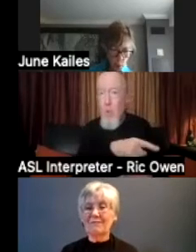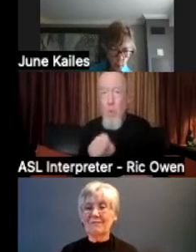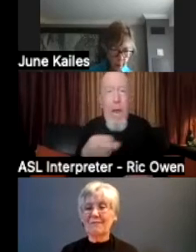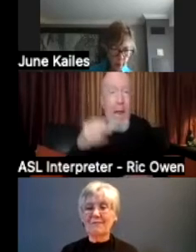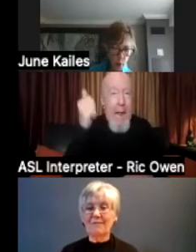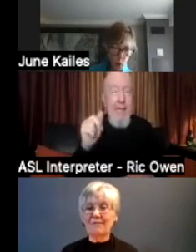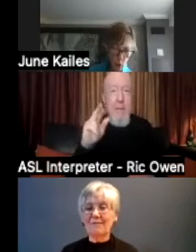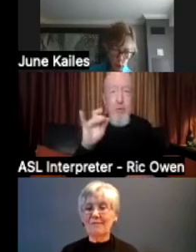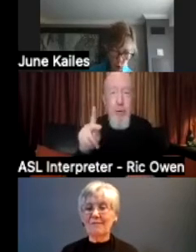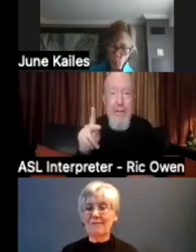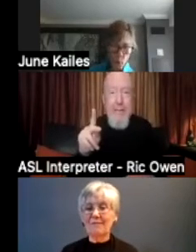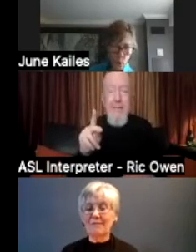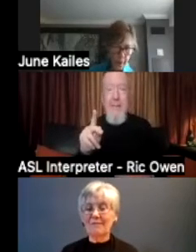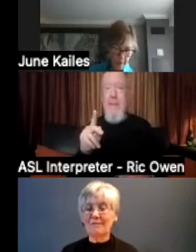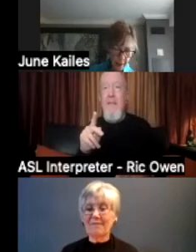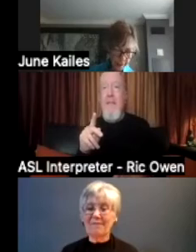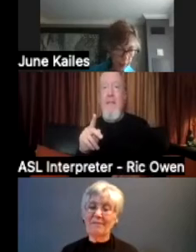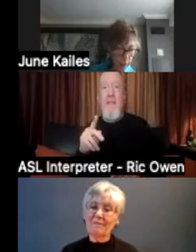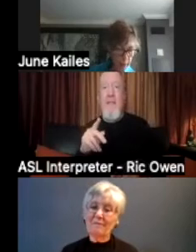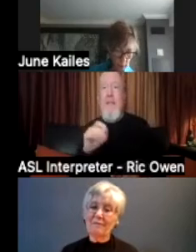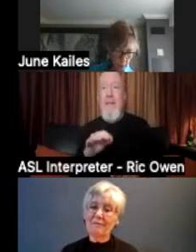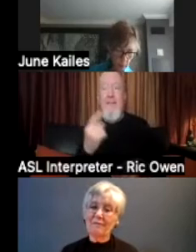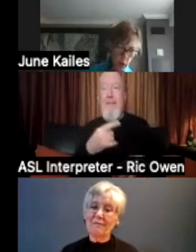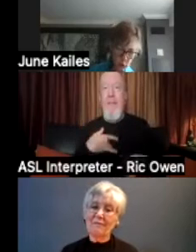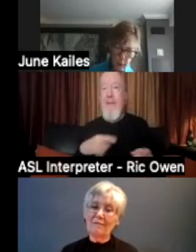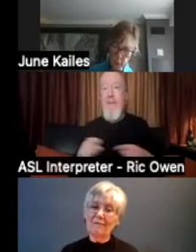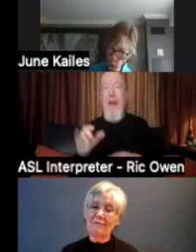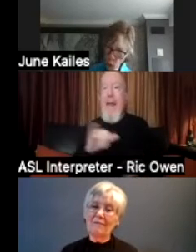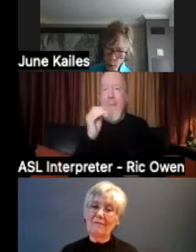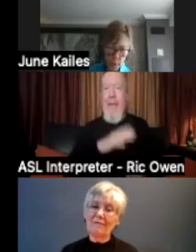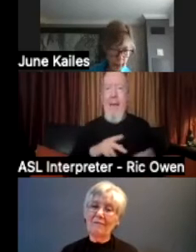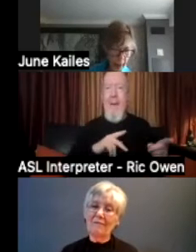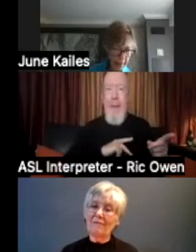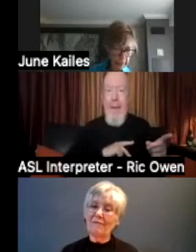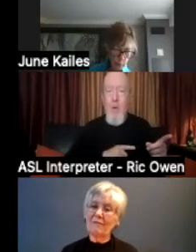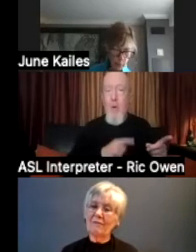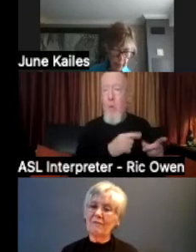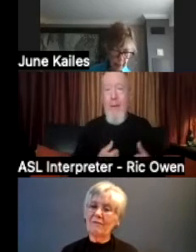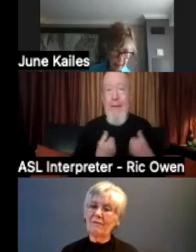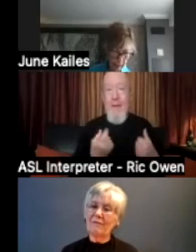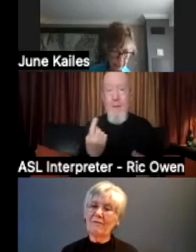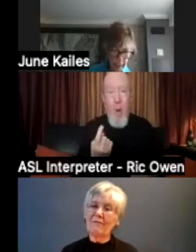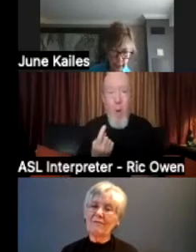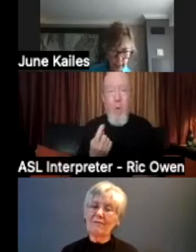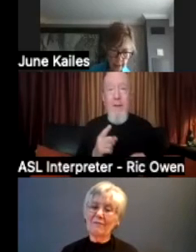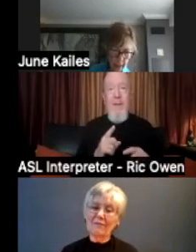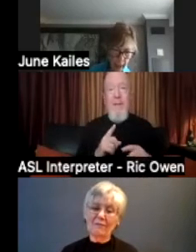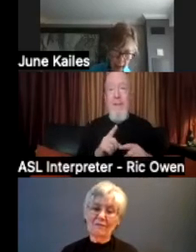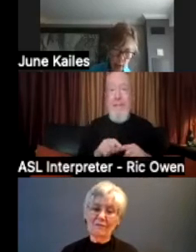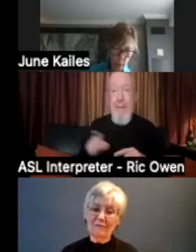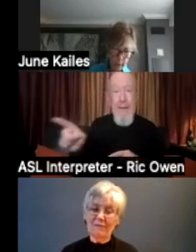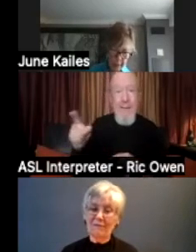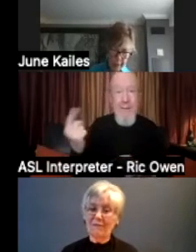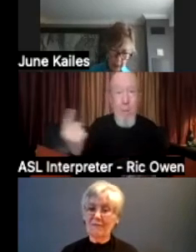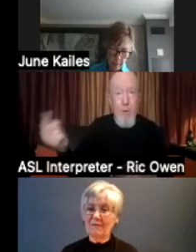no warning or short warning event, like Pedro, who lives alone and is dependent on attendance